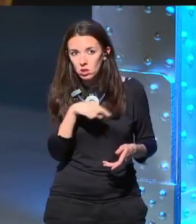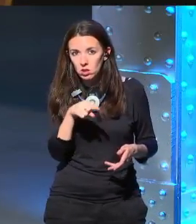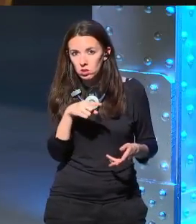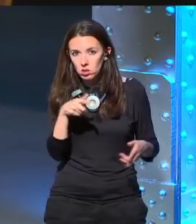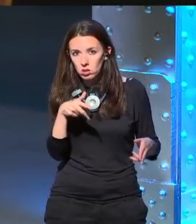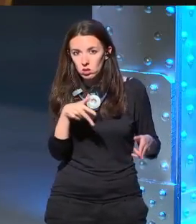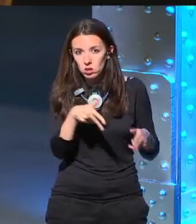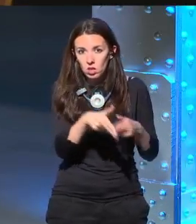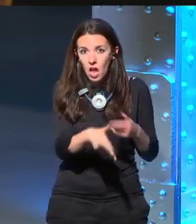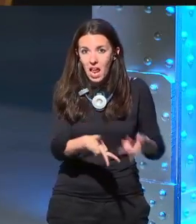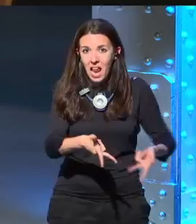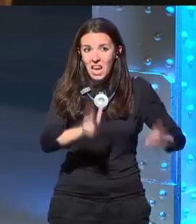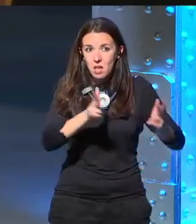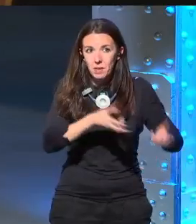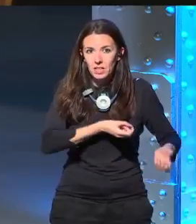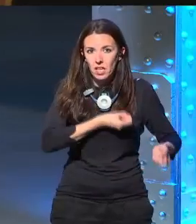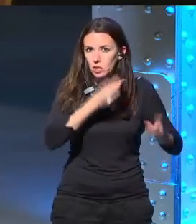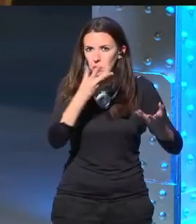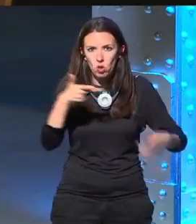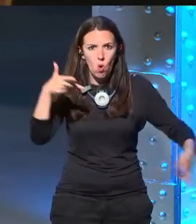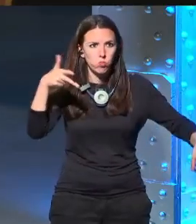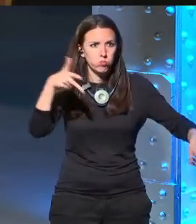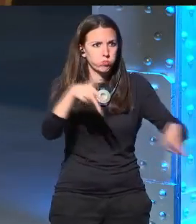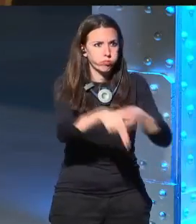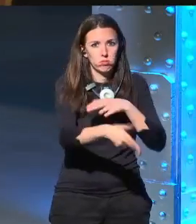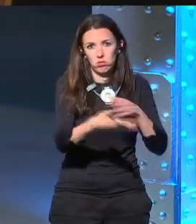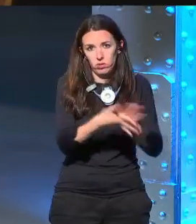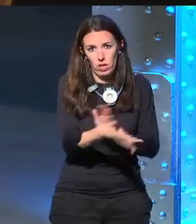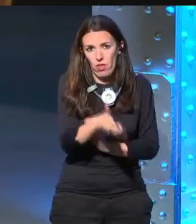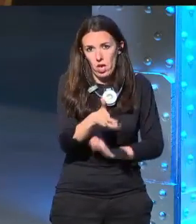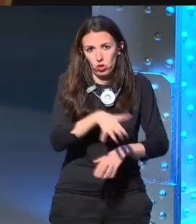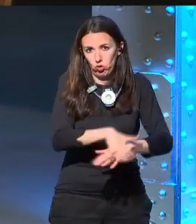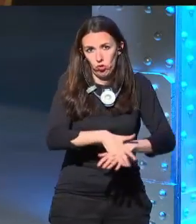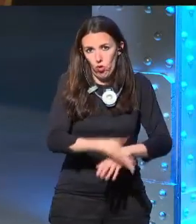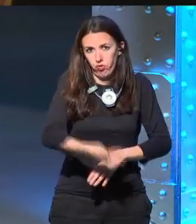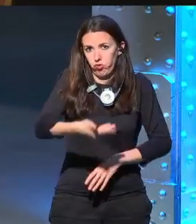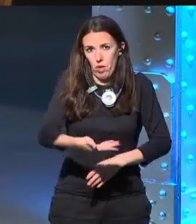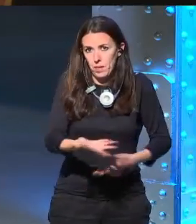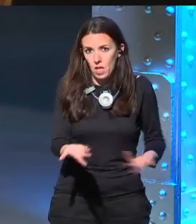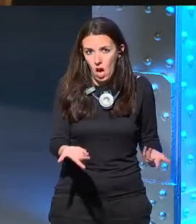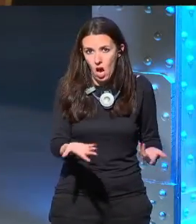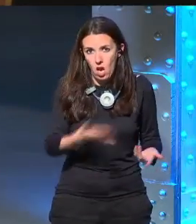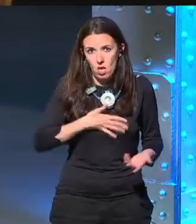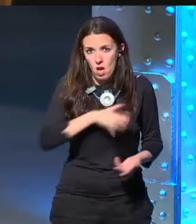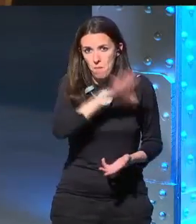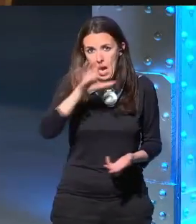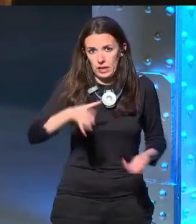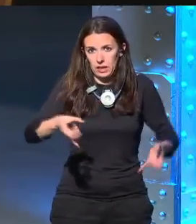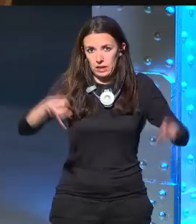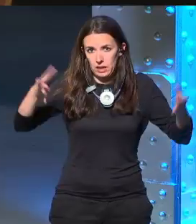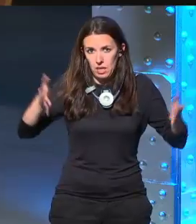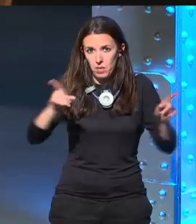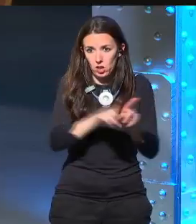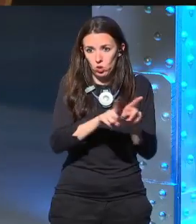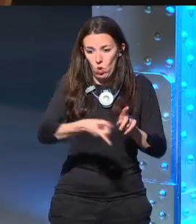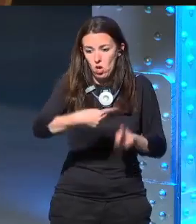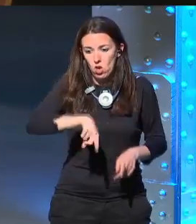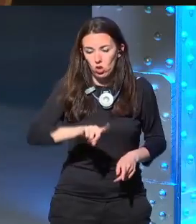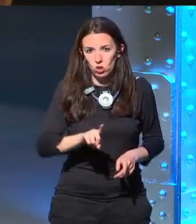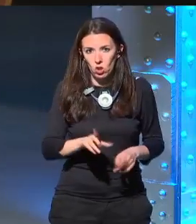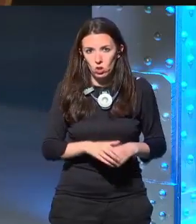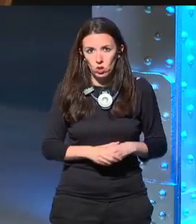freedom of expression, which is a fundamental right of free countries, as we are right here. I think we have